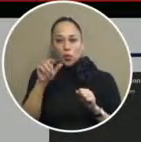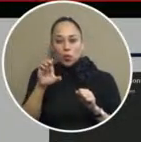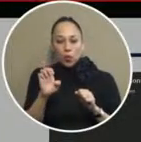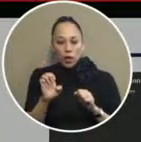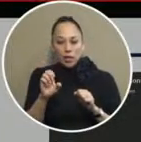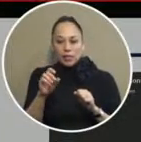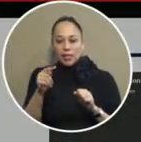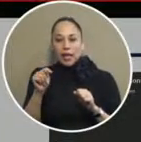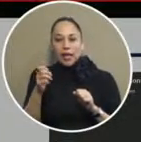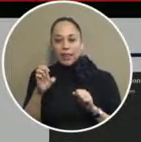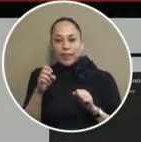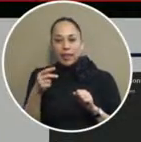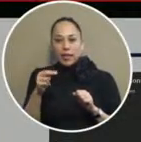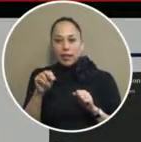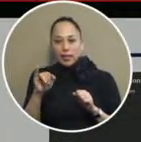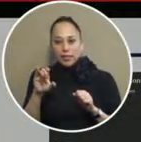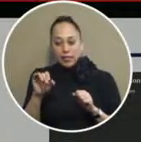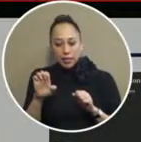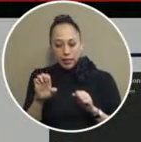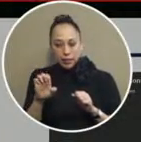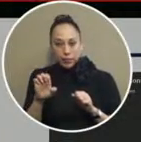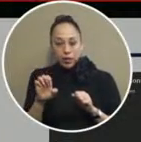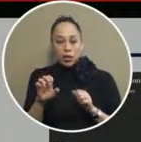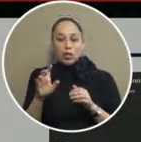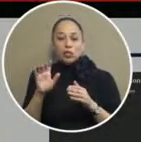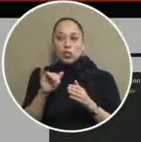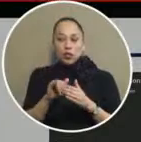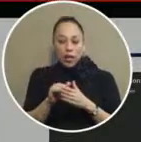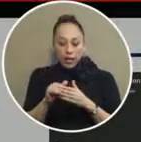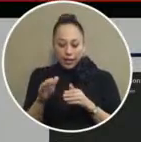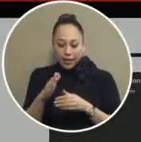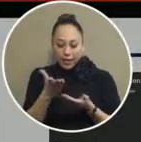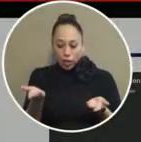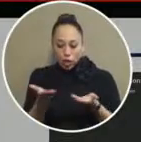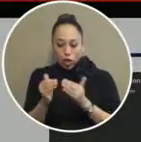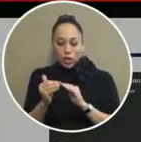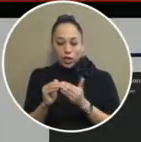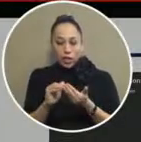being compared to the demographics of the city and the county.